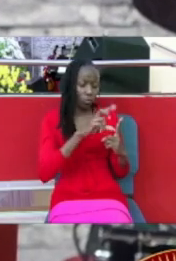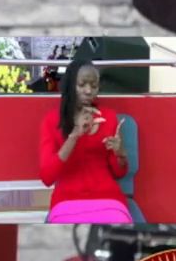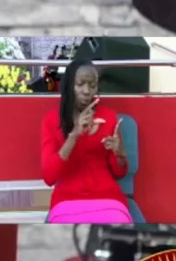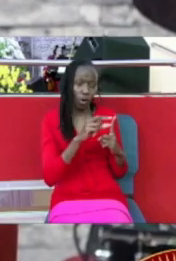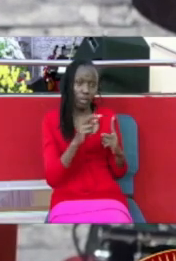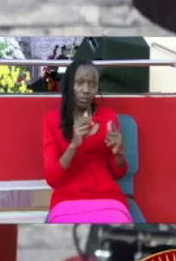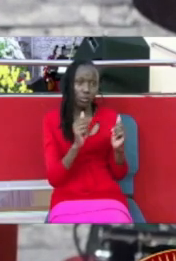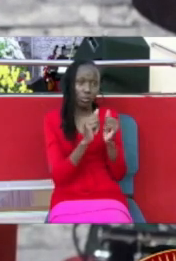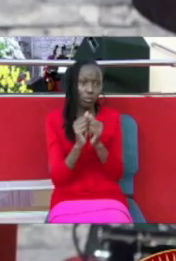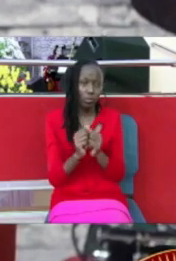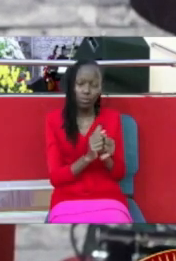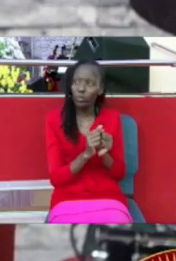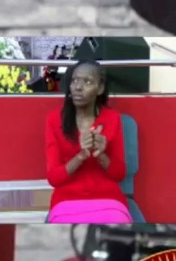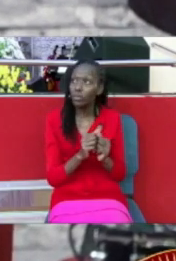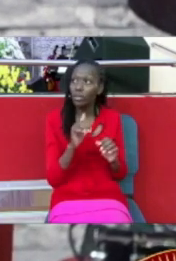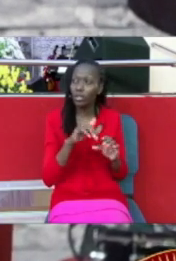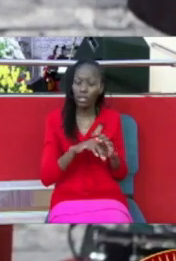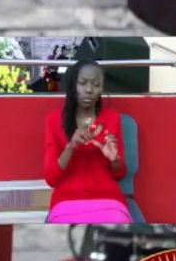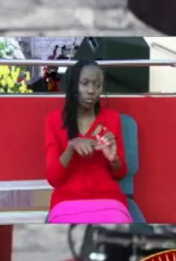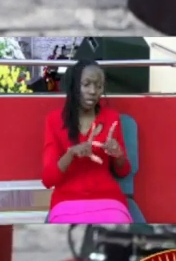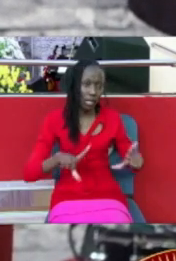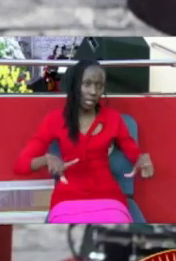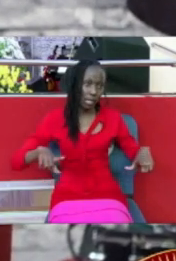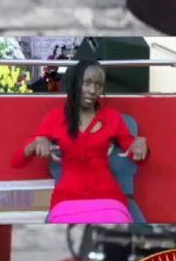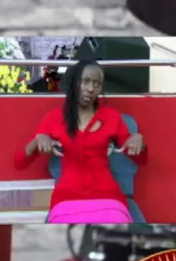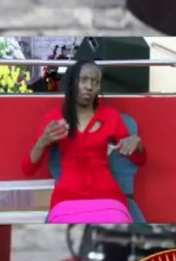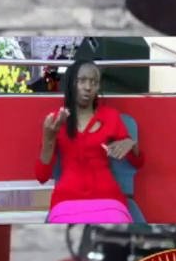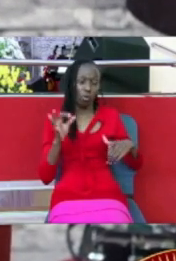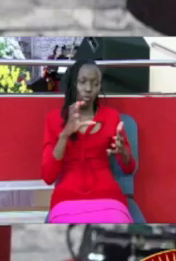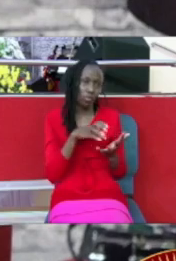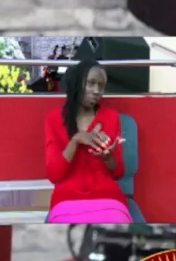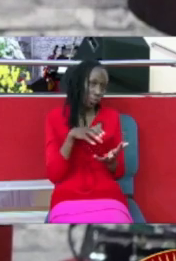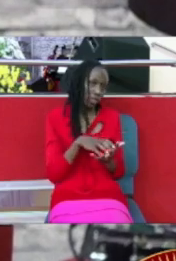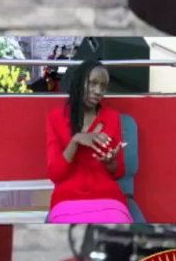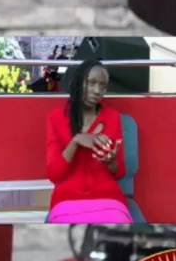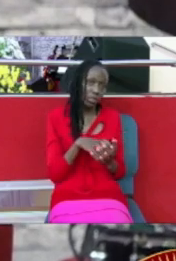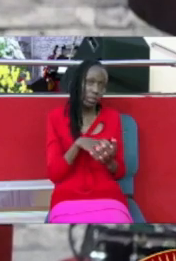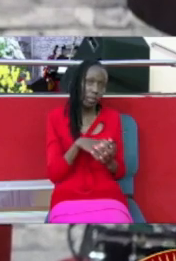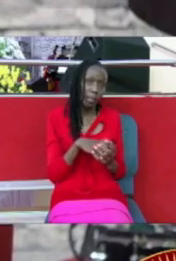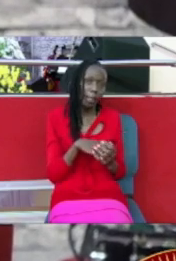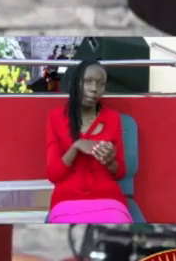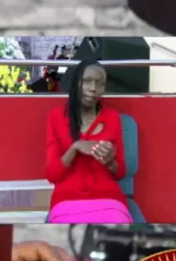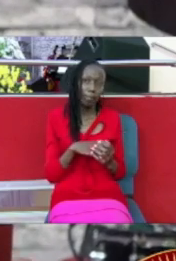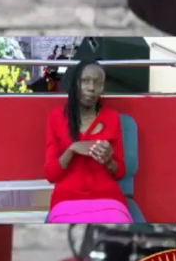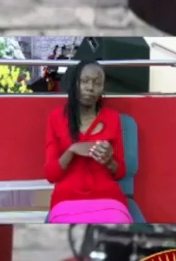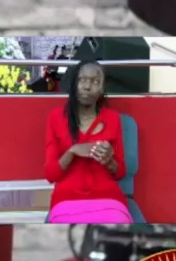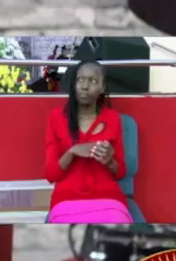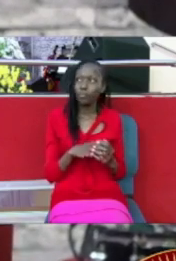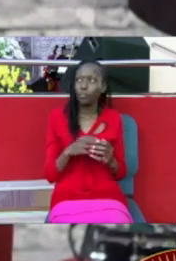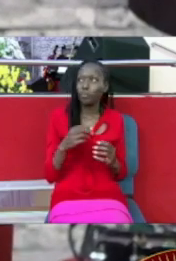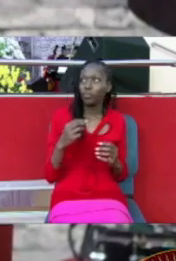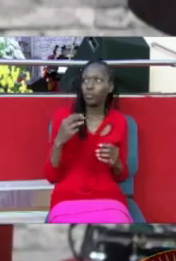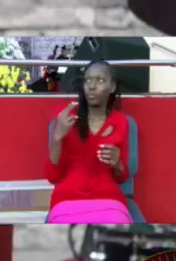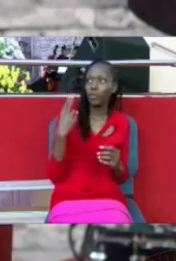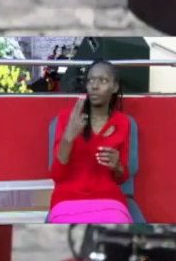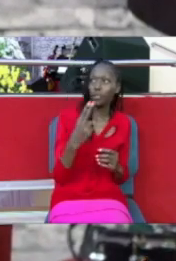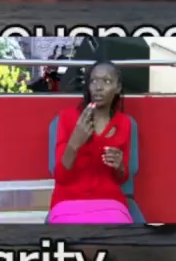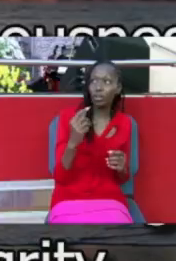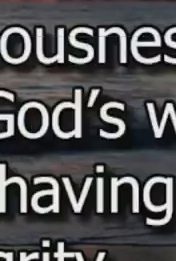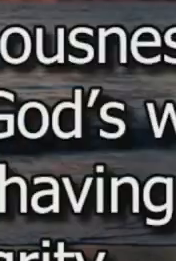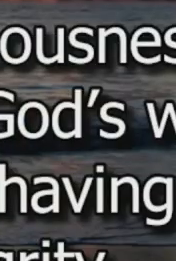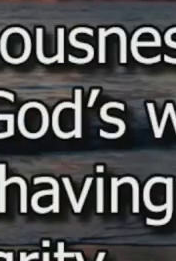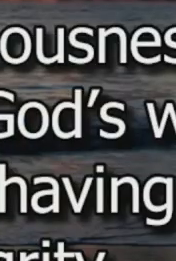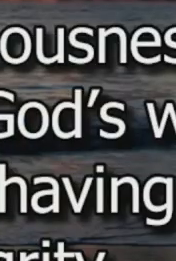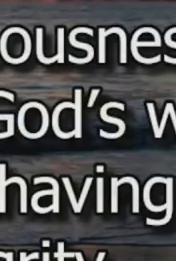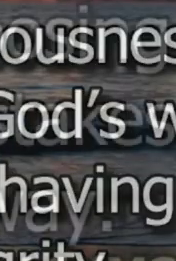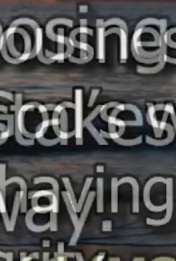kwamba uhusishe neno kuhusiana na hali ulio na mazingira ulio nayo. 2 Timothy 3:16 in the message version.